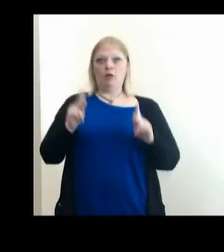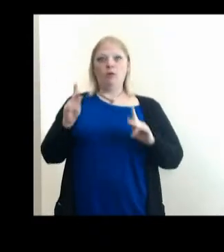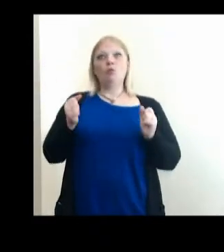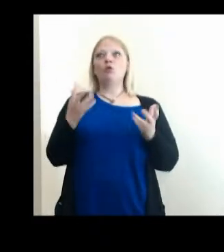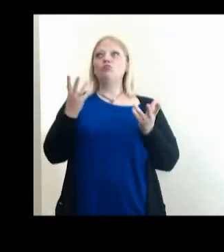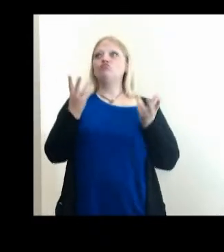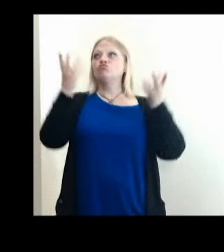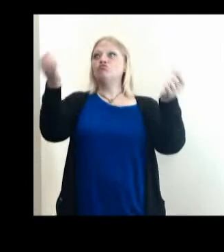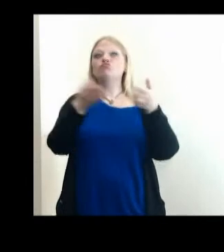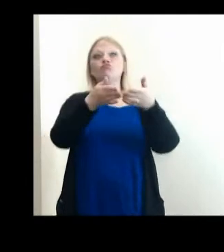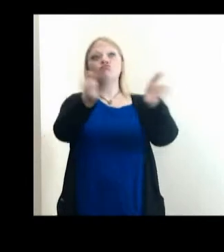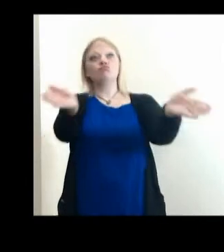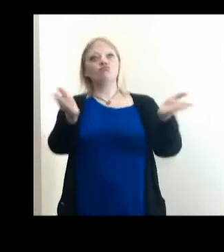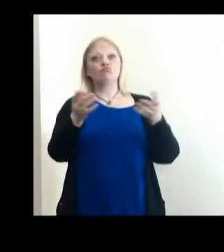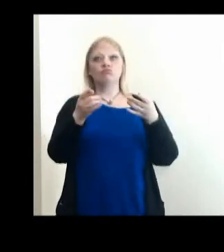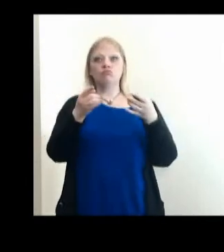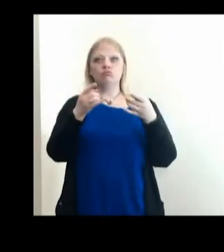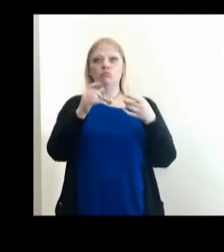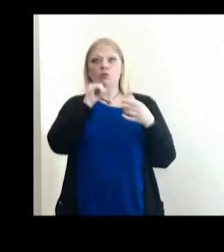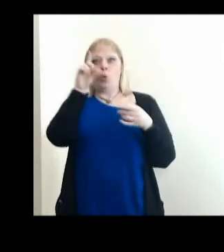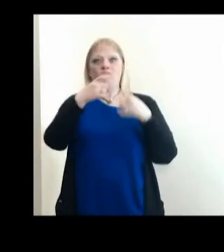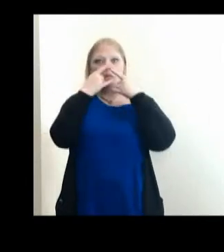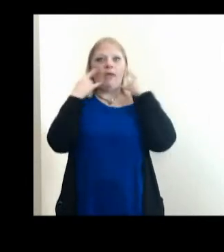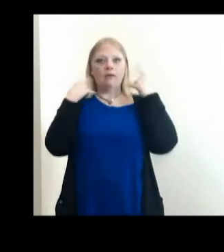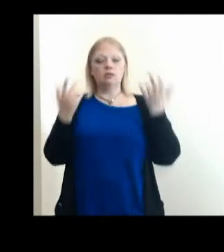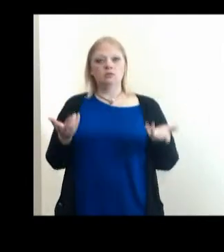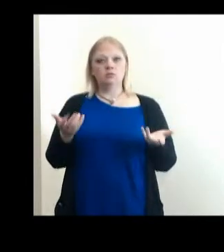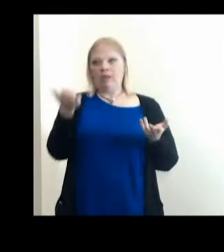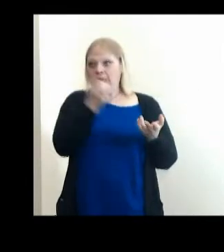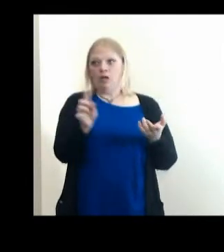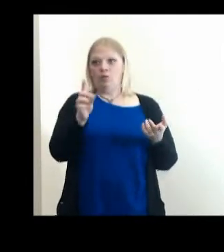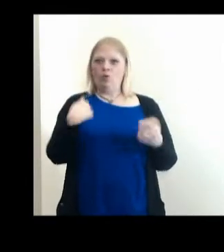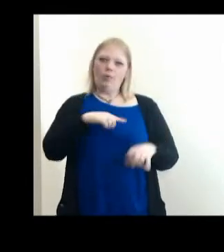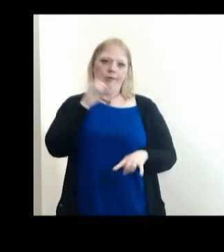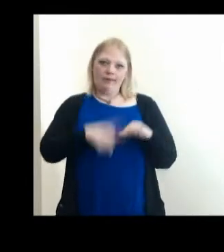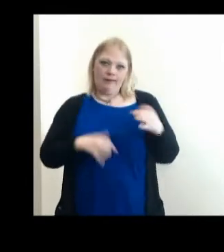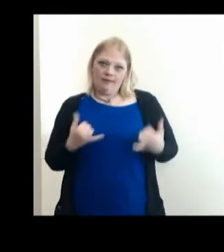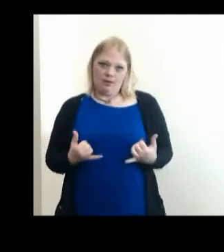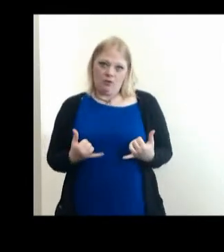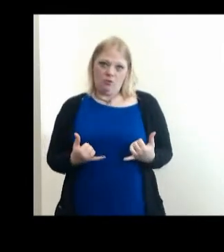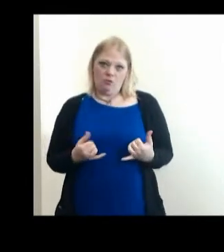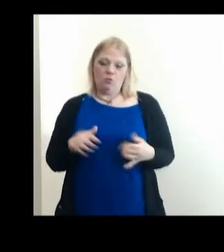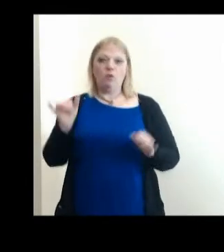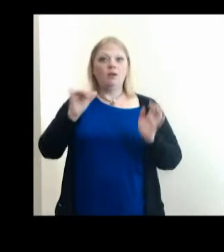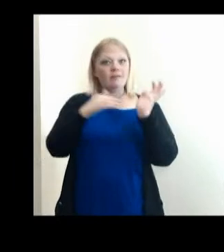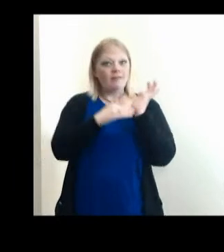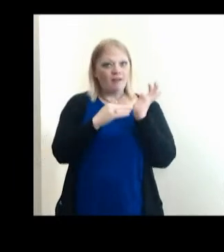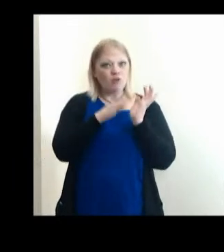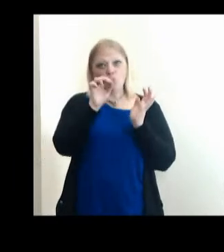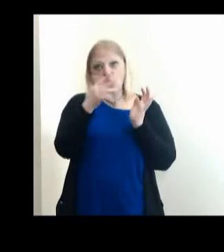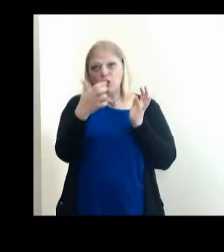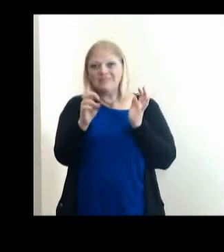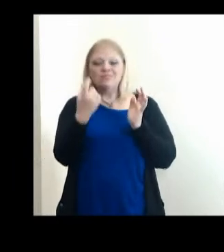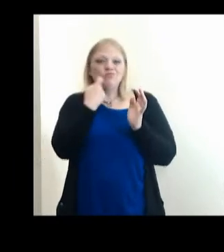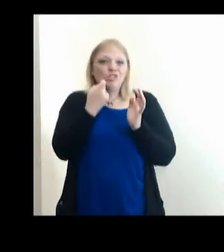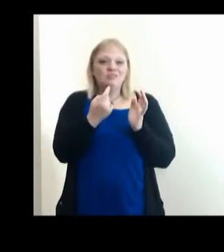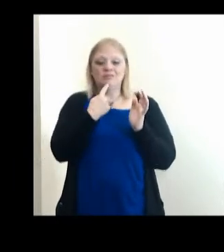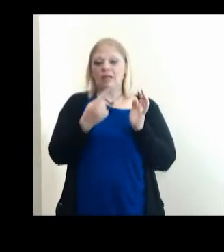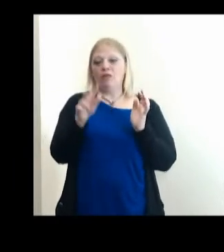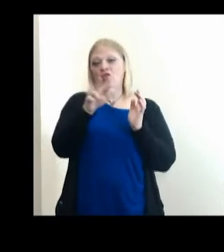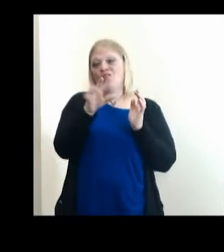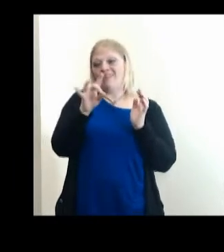out in public and not wear the masks anymore, anywhere. We can't do that now. As Dr. Burstein noted, 38%